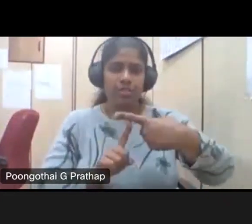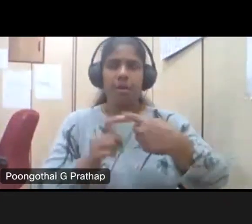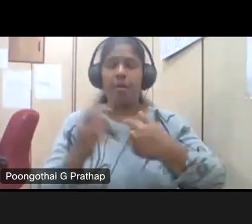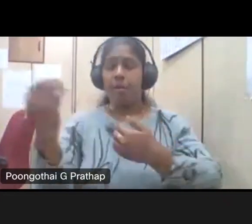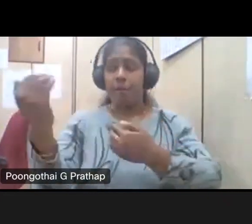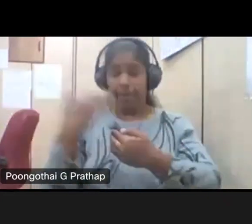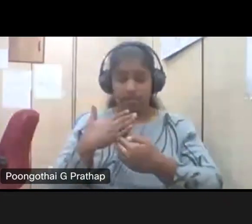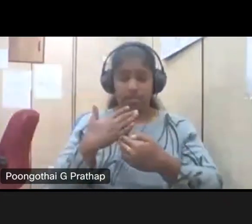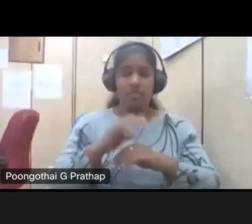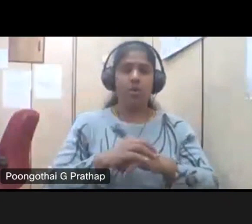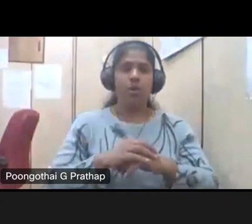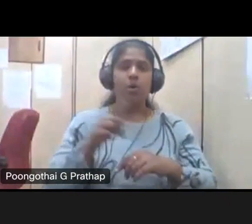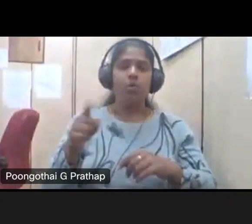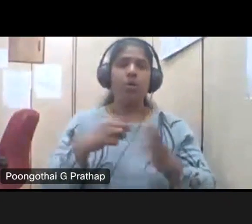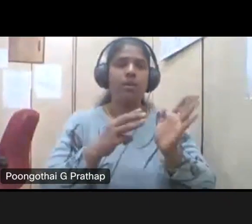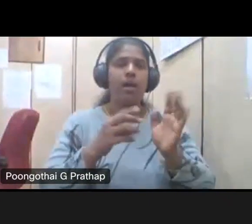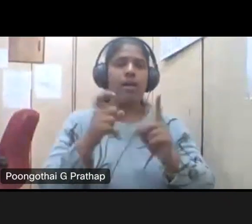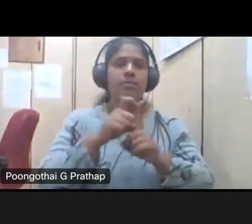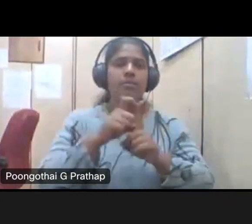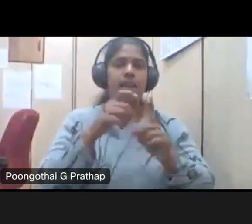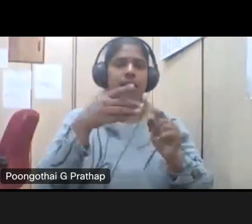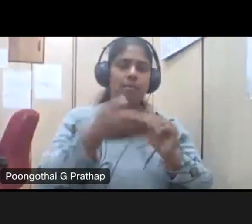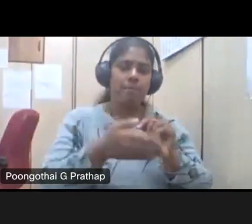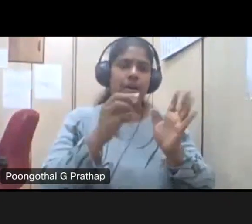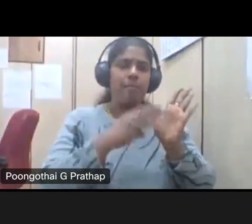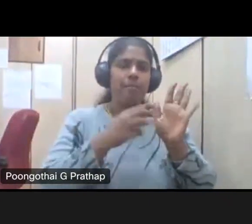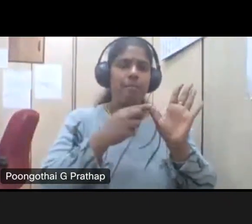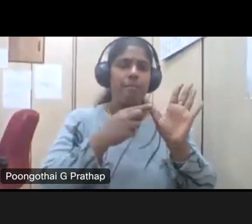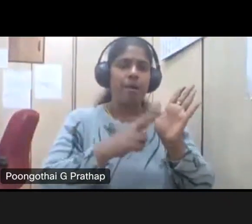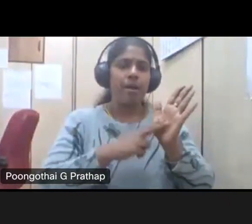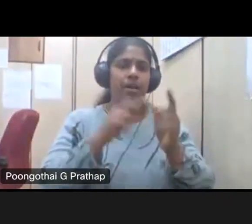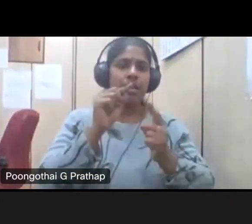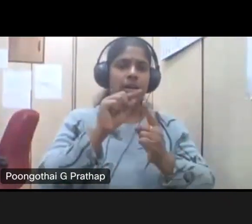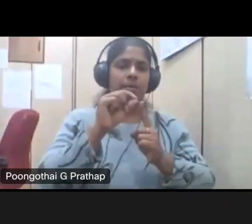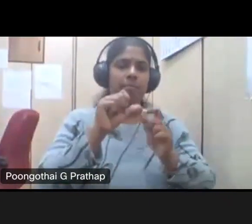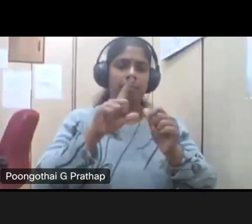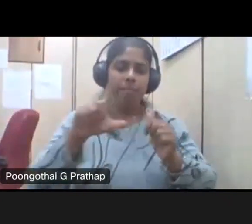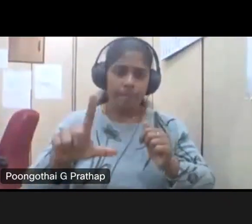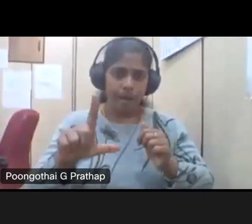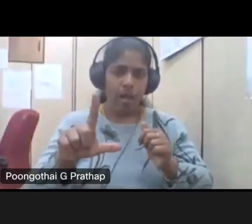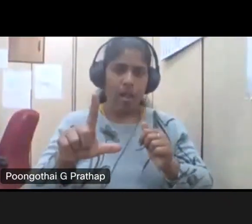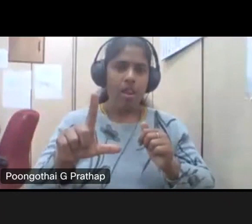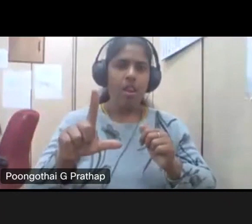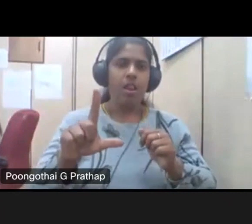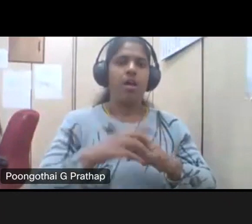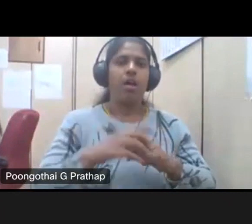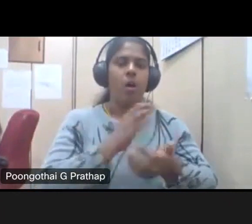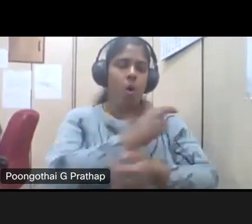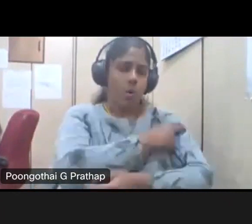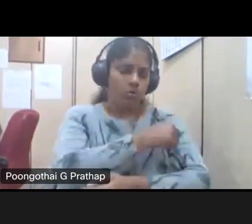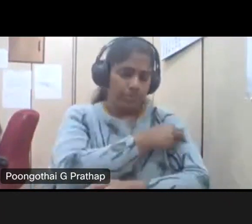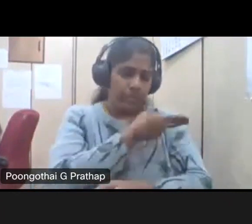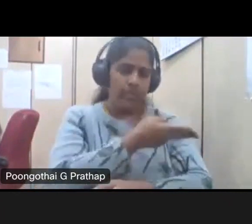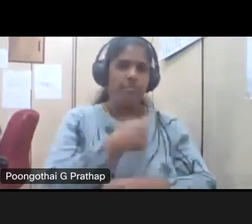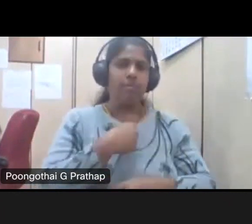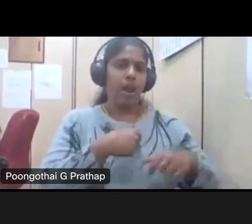Manipal Hospital in Delhi. And under her able guidance, a free medical camp was organized